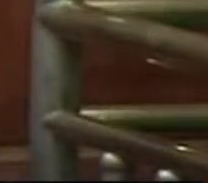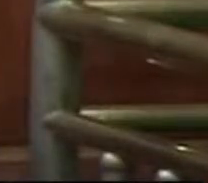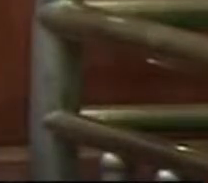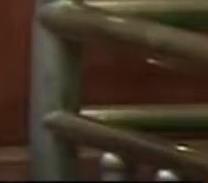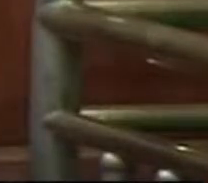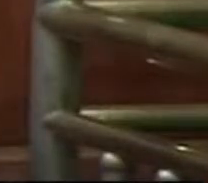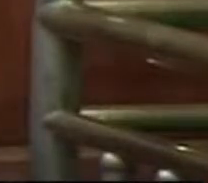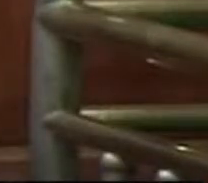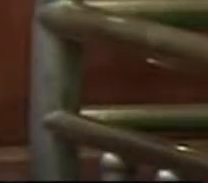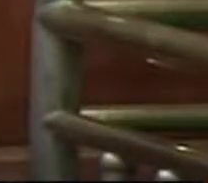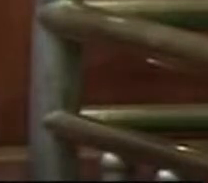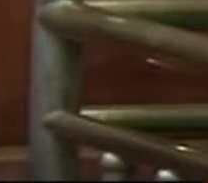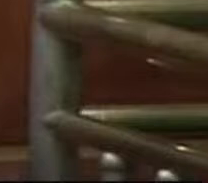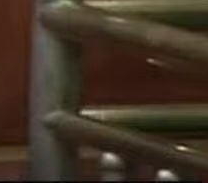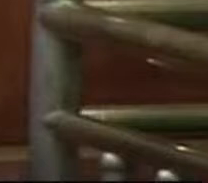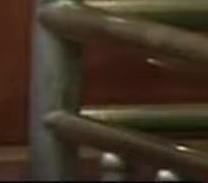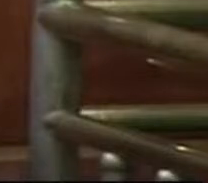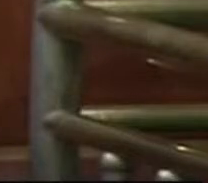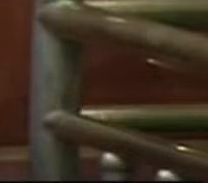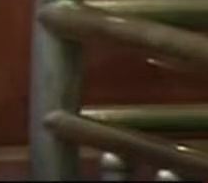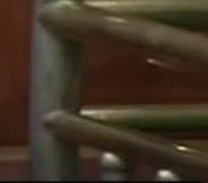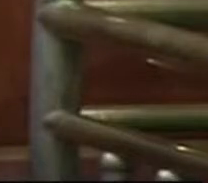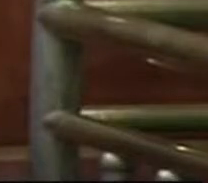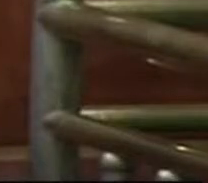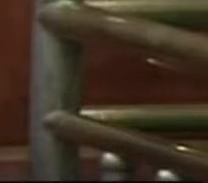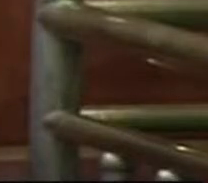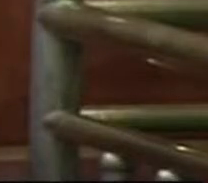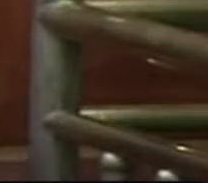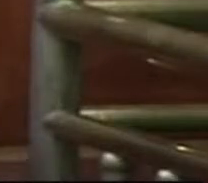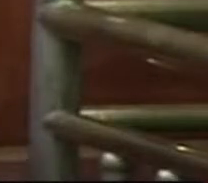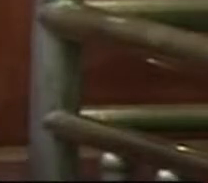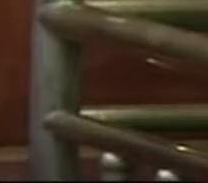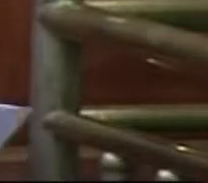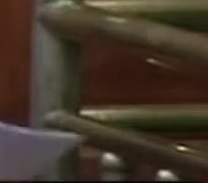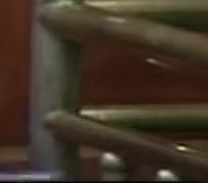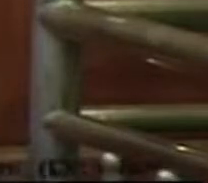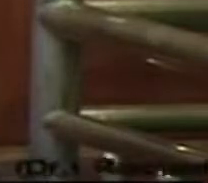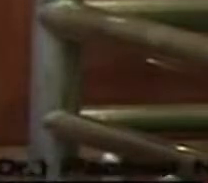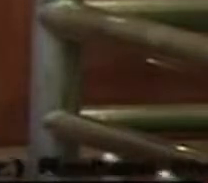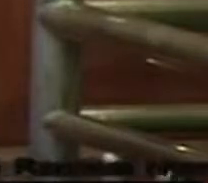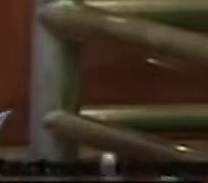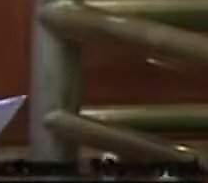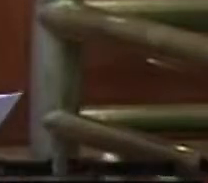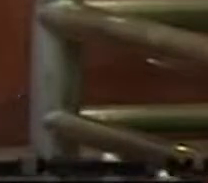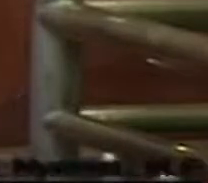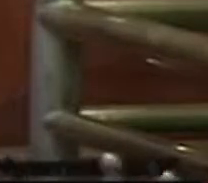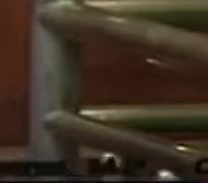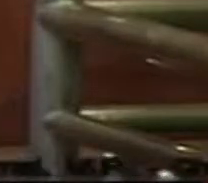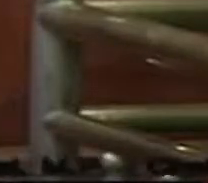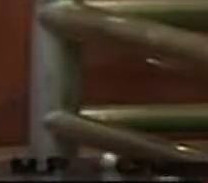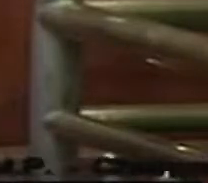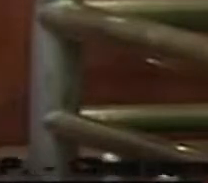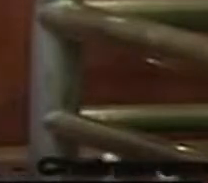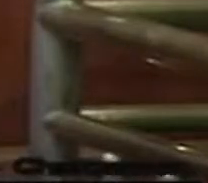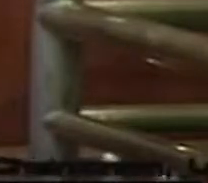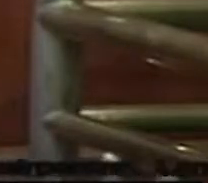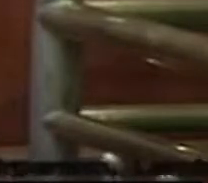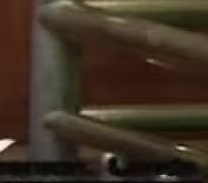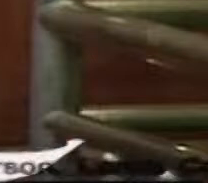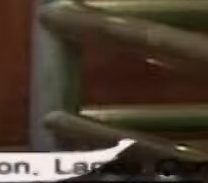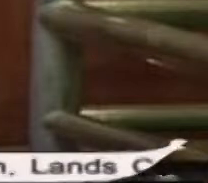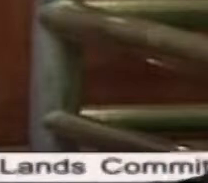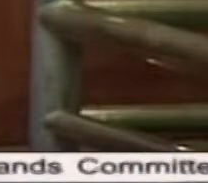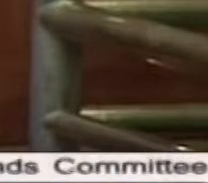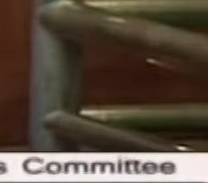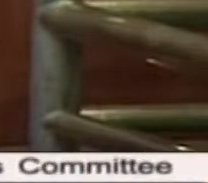on Lands for the work that they put in. They interacted with the estimates for the Ministry of Lands and Physical Planning